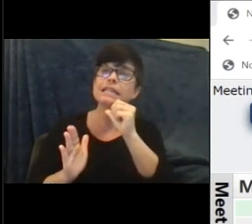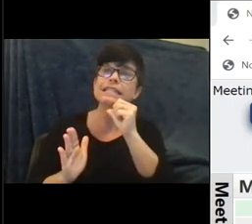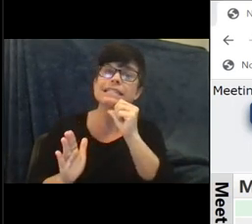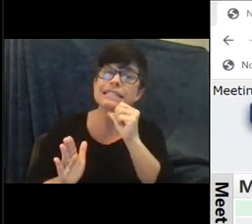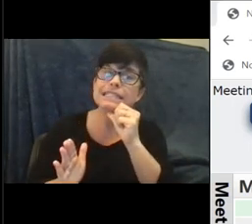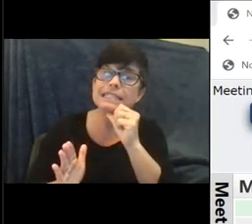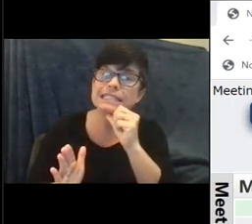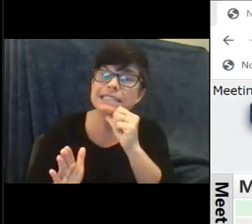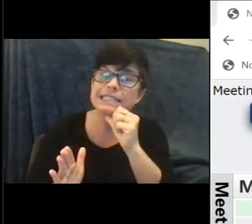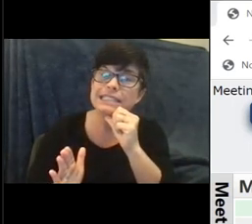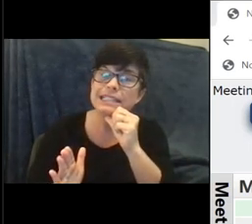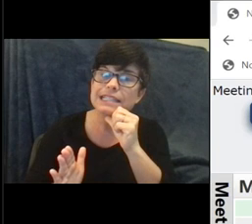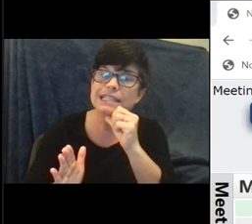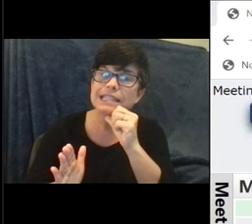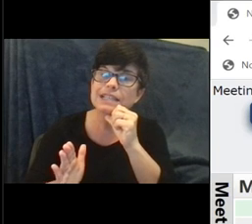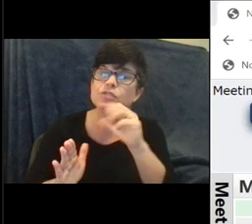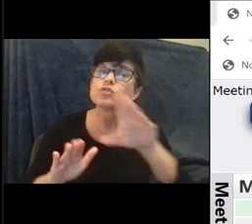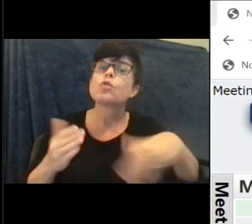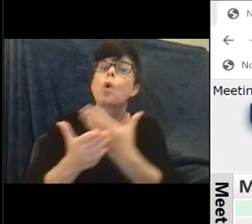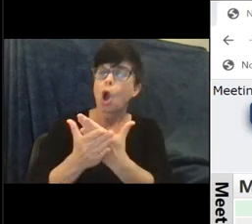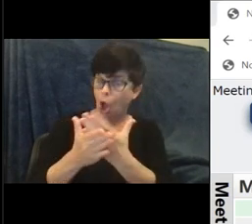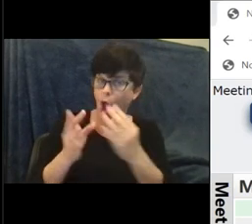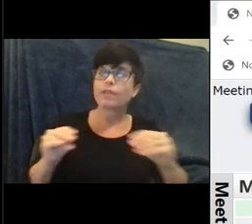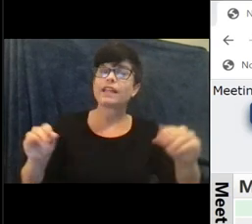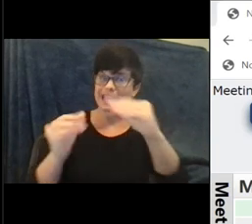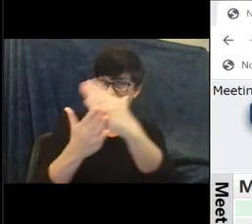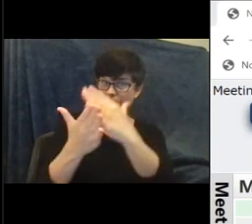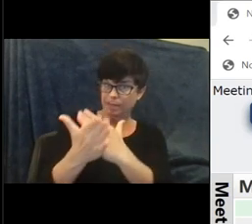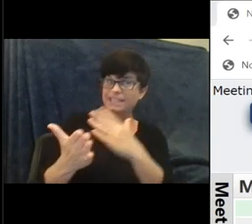that's not appropriate for that, so all the land on that list could be used for that purpose.